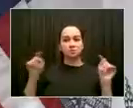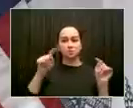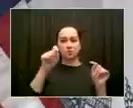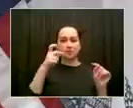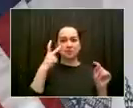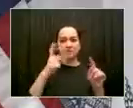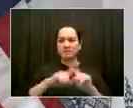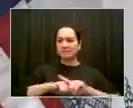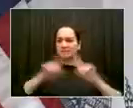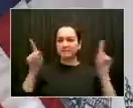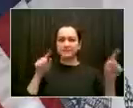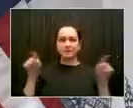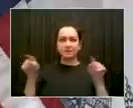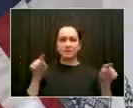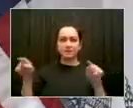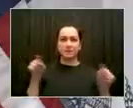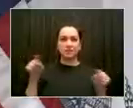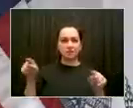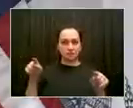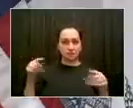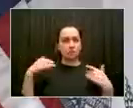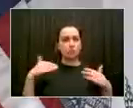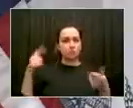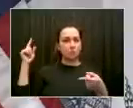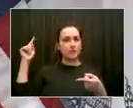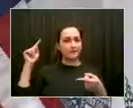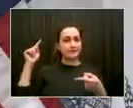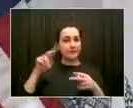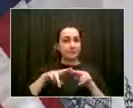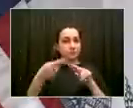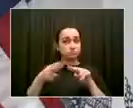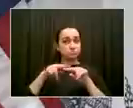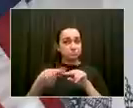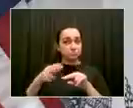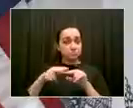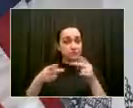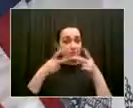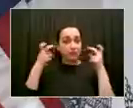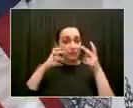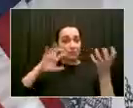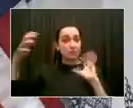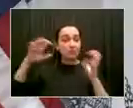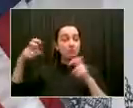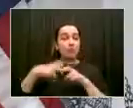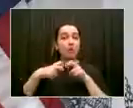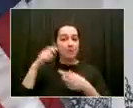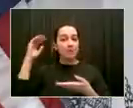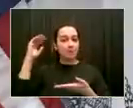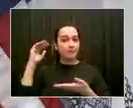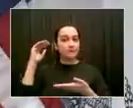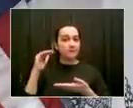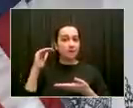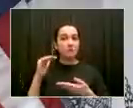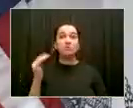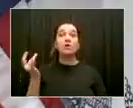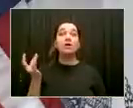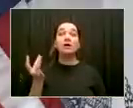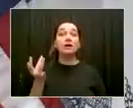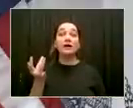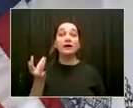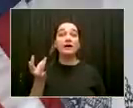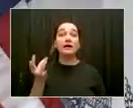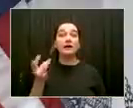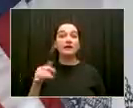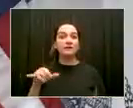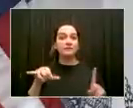neighborhood policing is all about, doubling down on neighborhood policing. And we see already the impact, because February